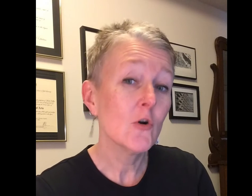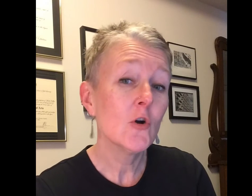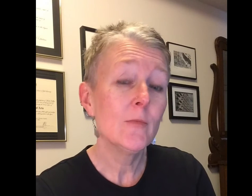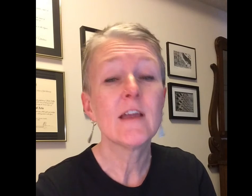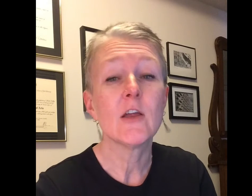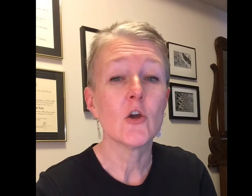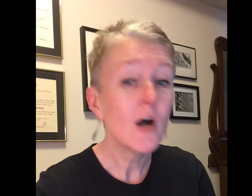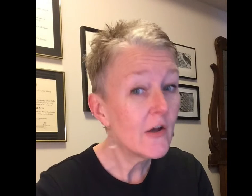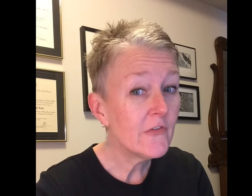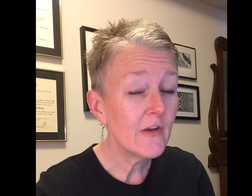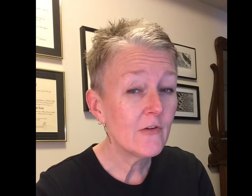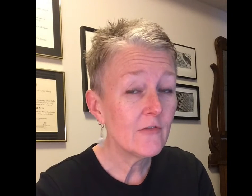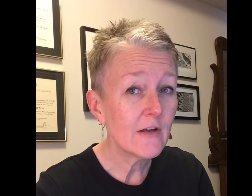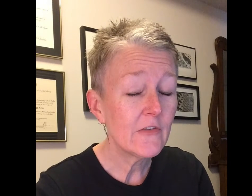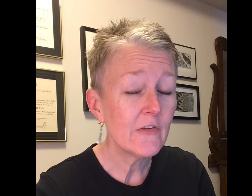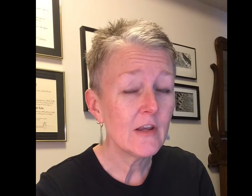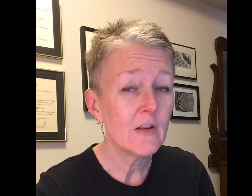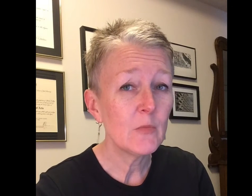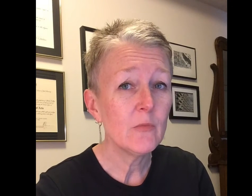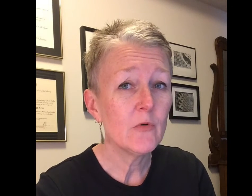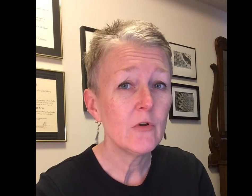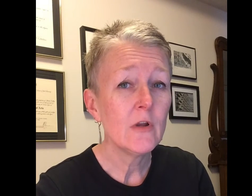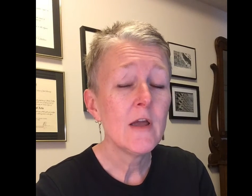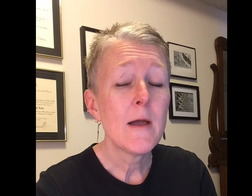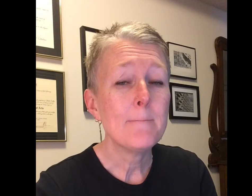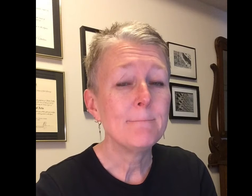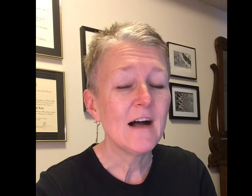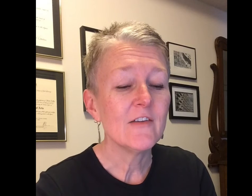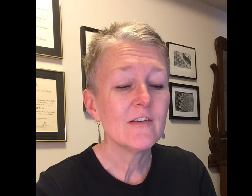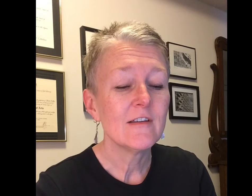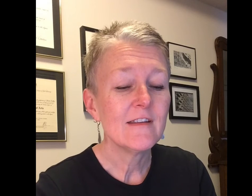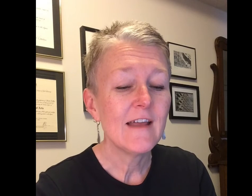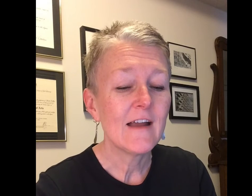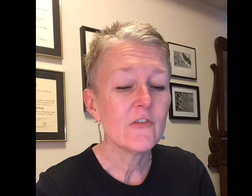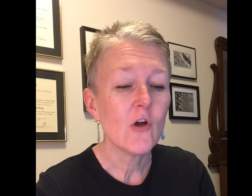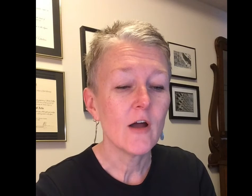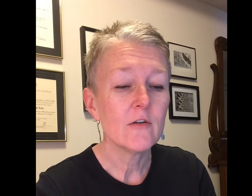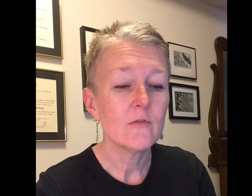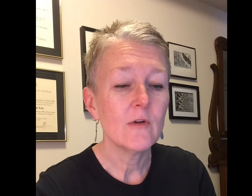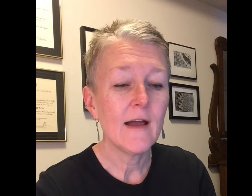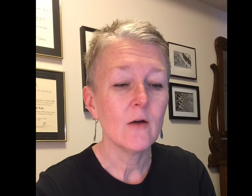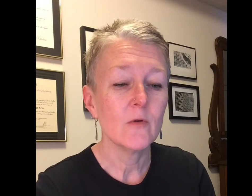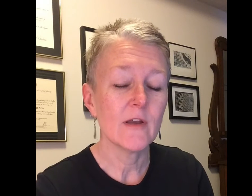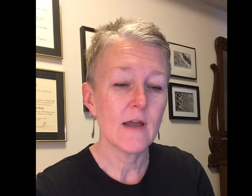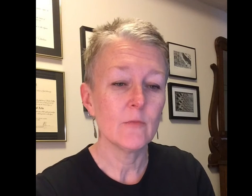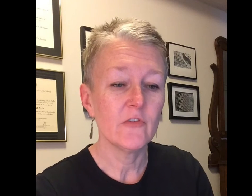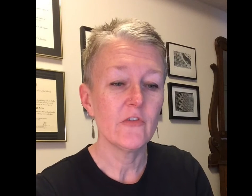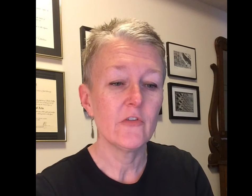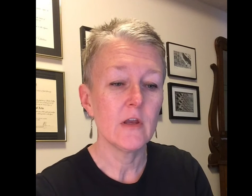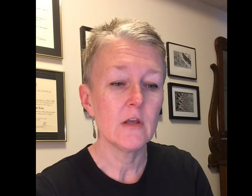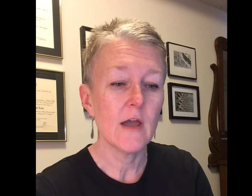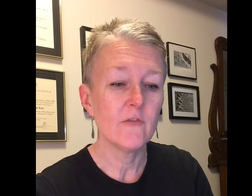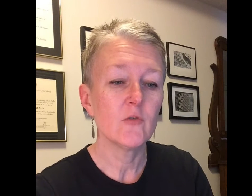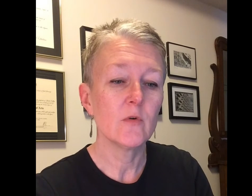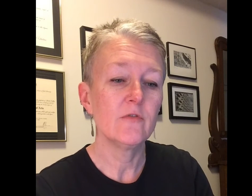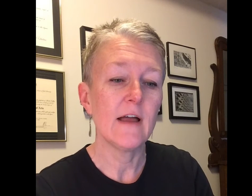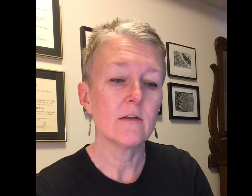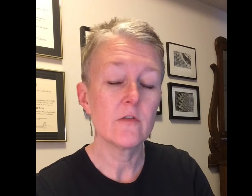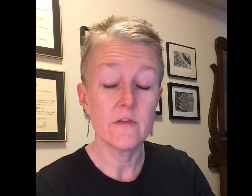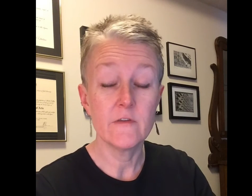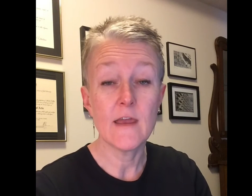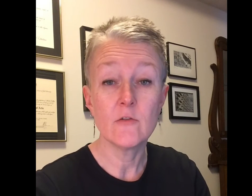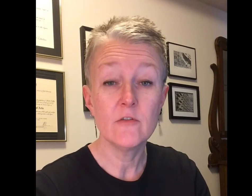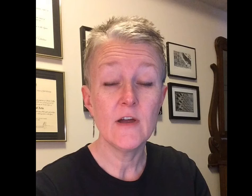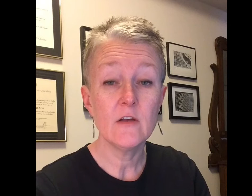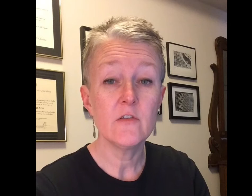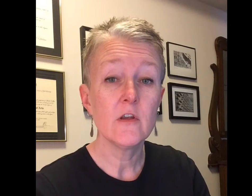It's a verb, it can cause sound effects in the people, but that is not how we write captions. They have to reflect